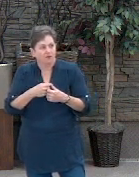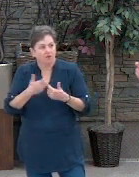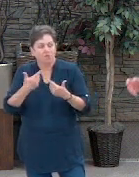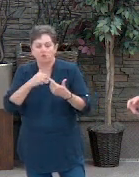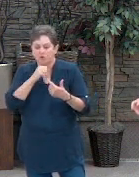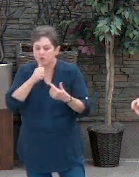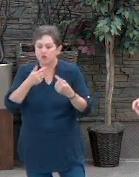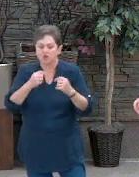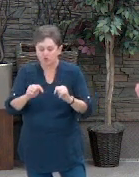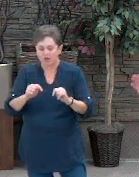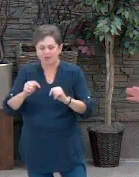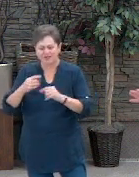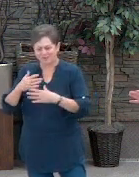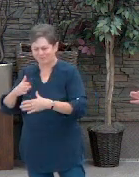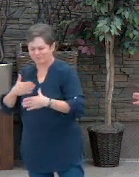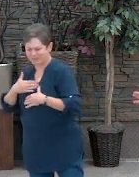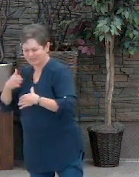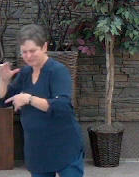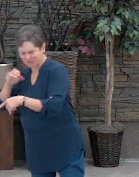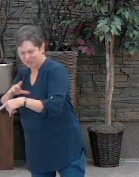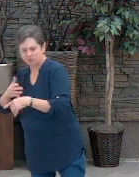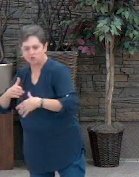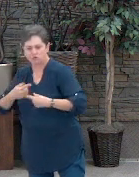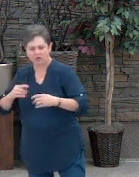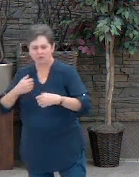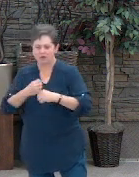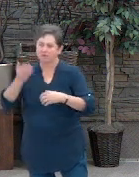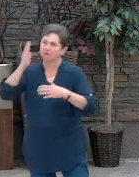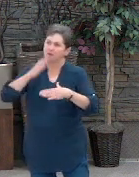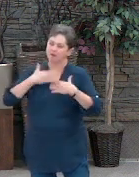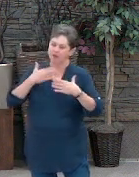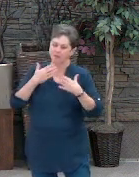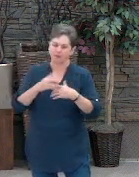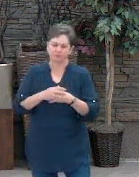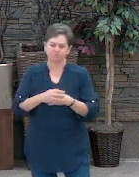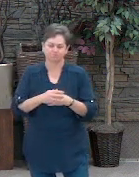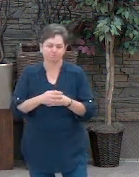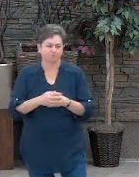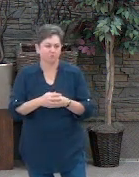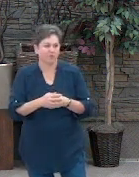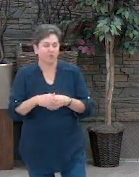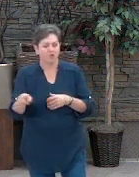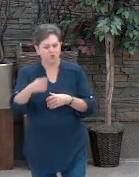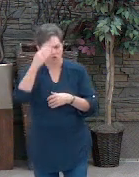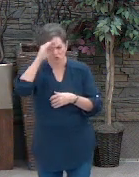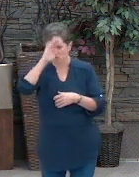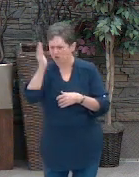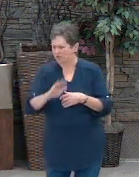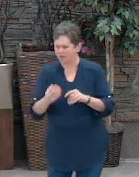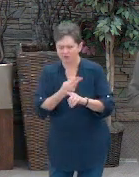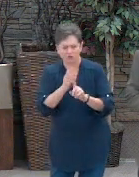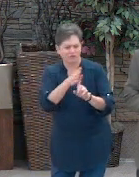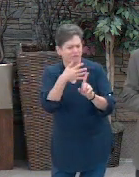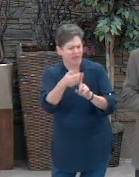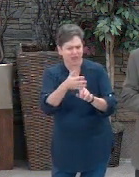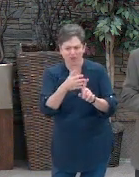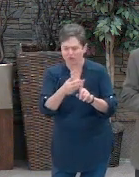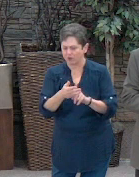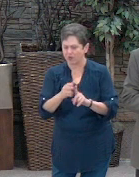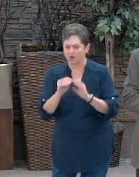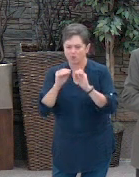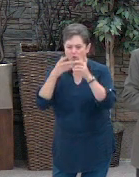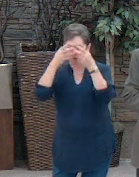We're not trying to please men, but God, who tests our hearts. You know we never used flattery, nor do we put a